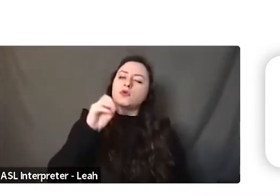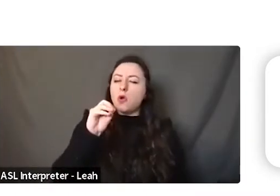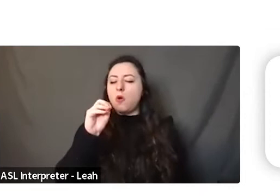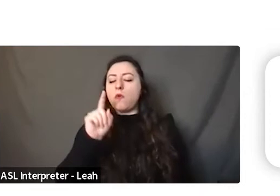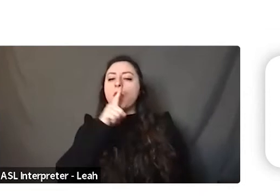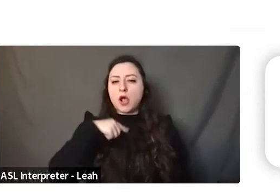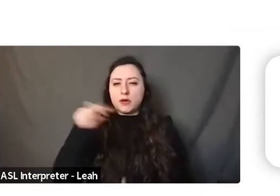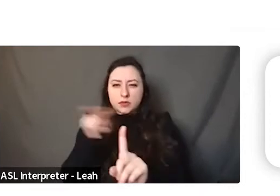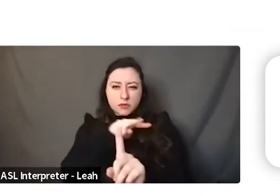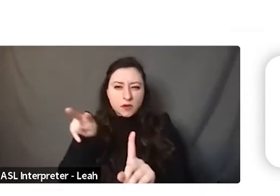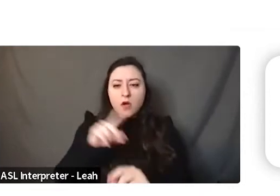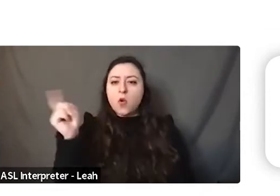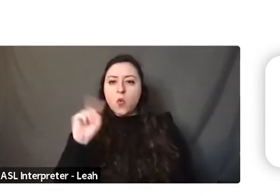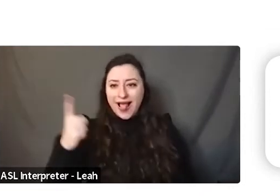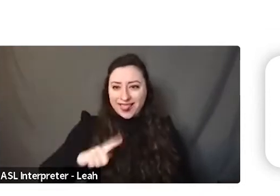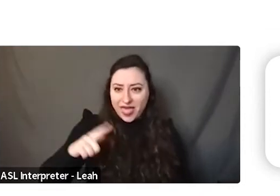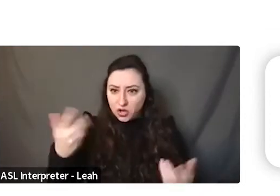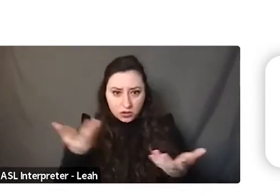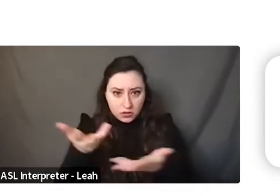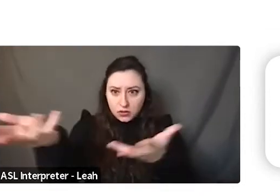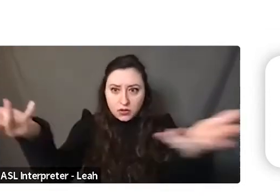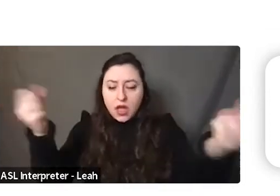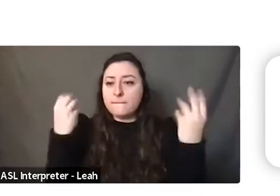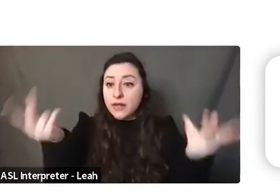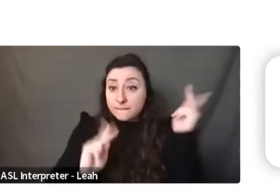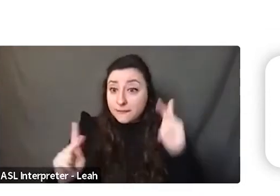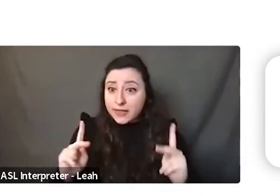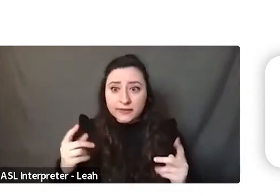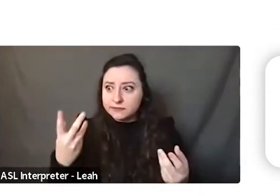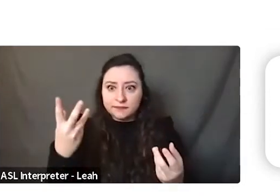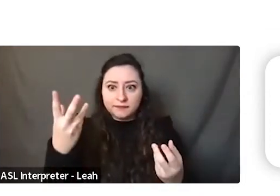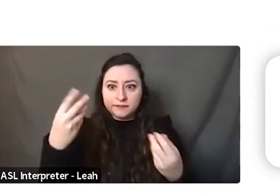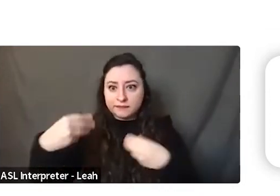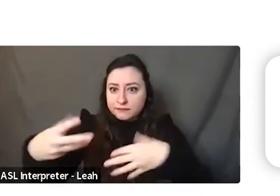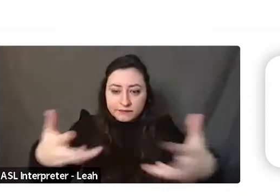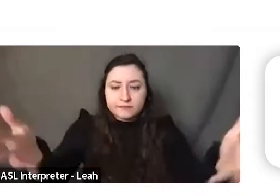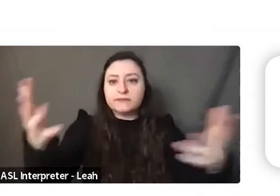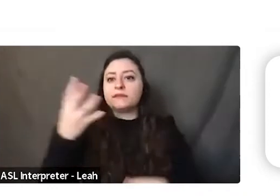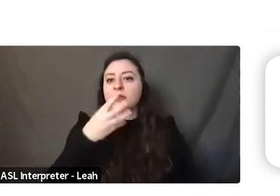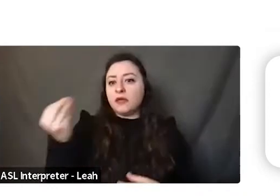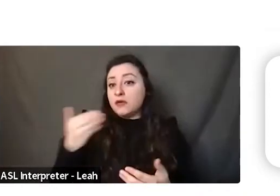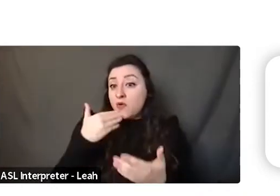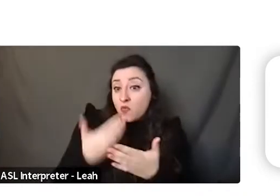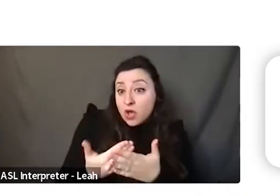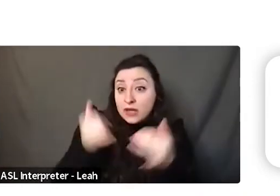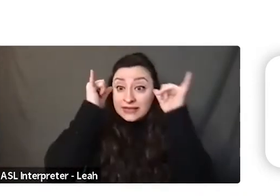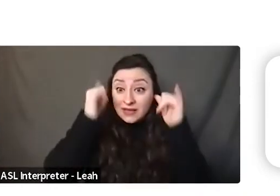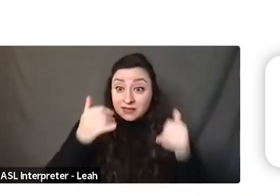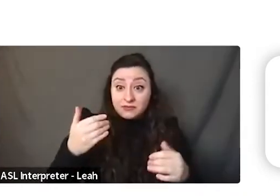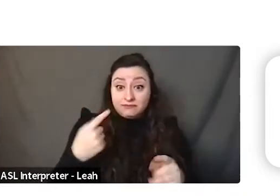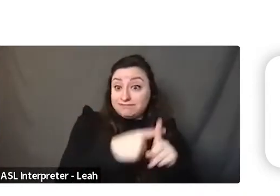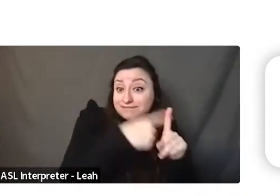where leather goes, how many places it goes to, as well as the conditions in which the cows live, as I